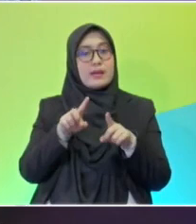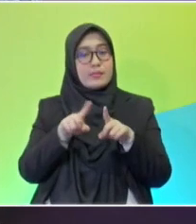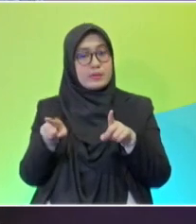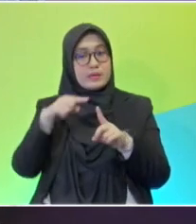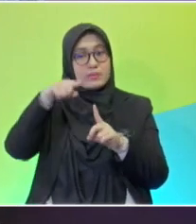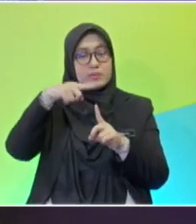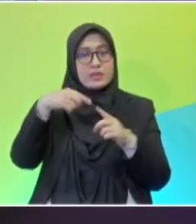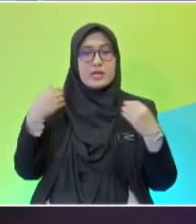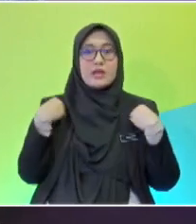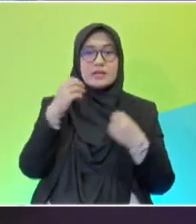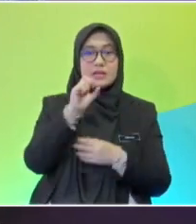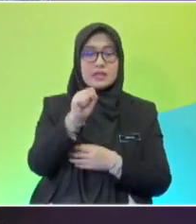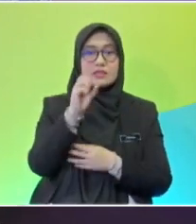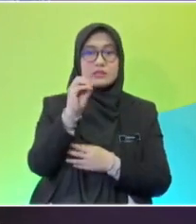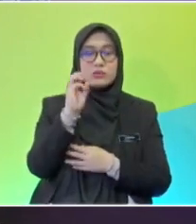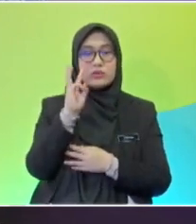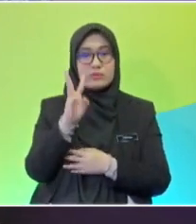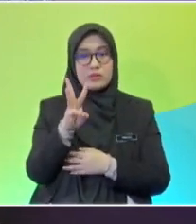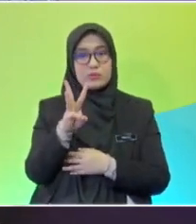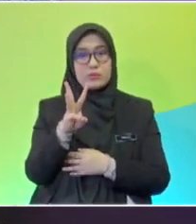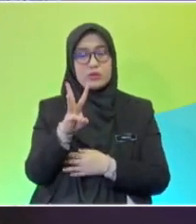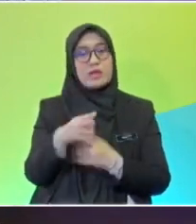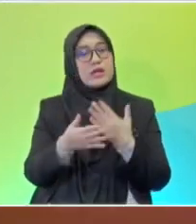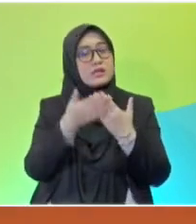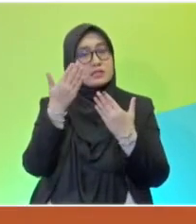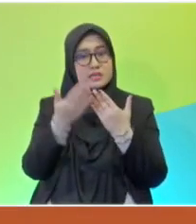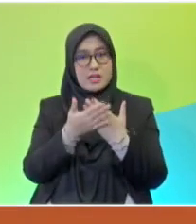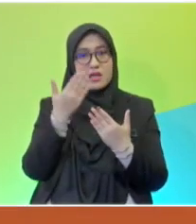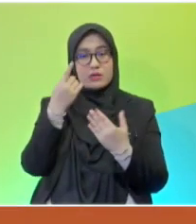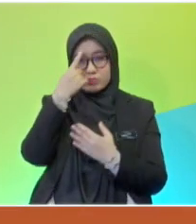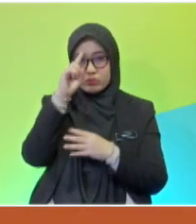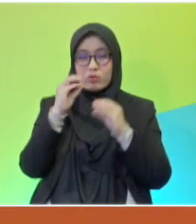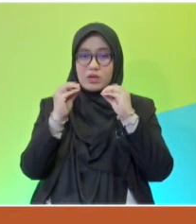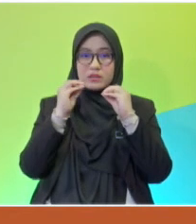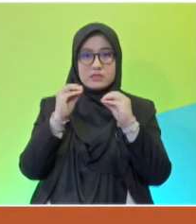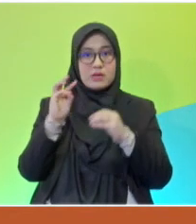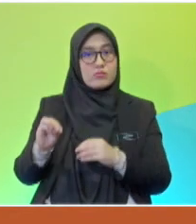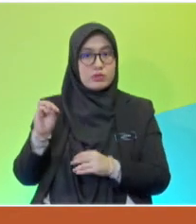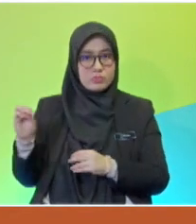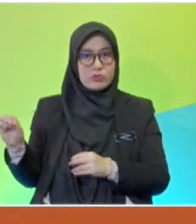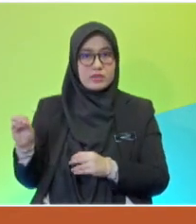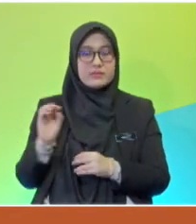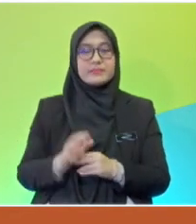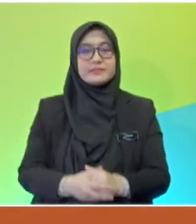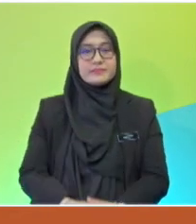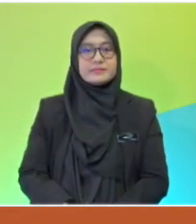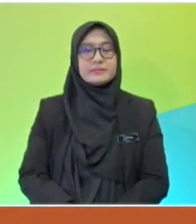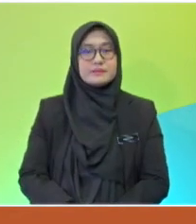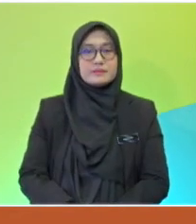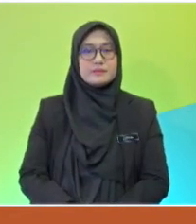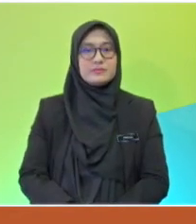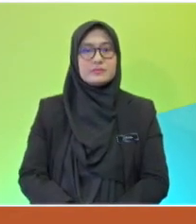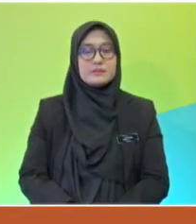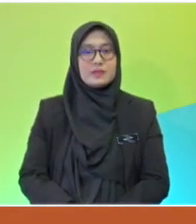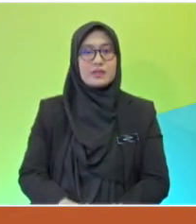all spelled out there. Wow. Especially if you look at the pre-lesson, lesson delivery, post-lesson, and even